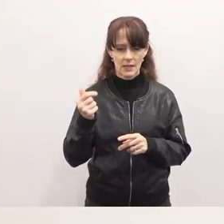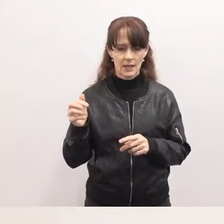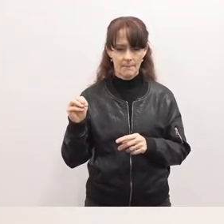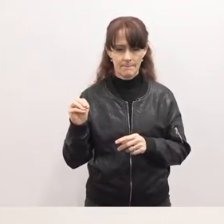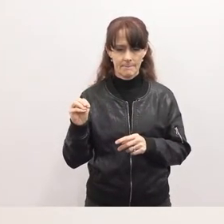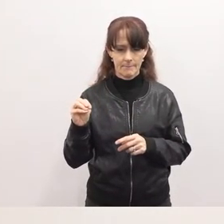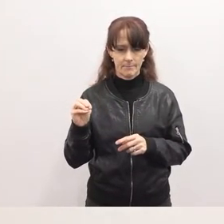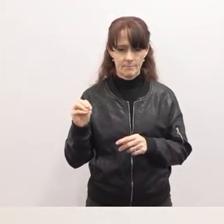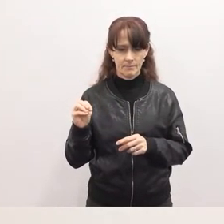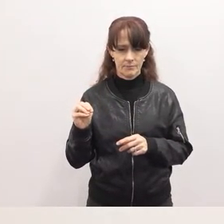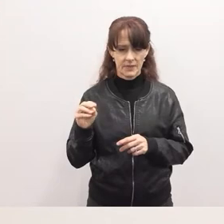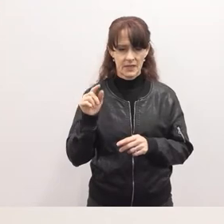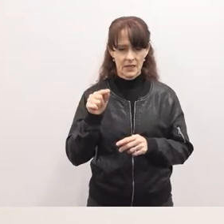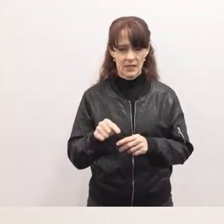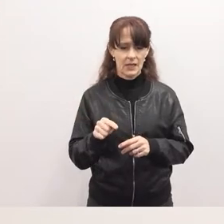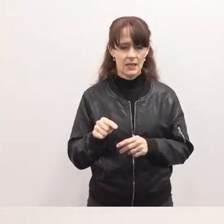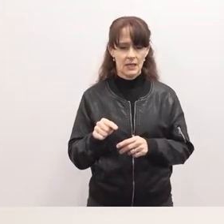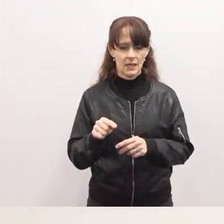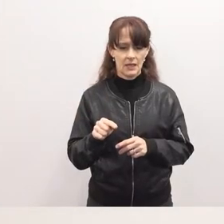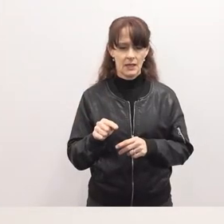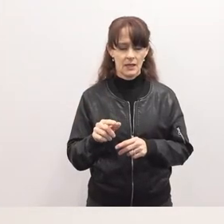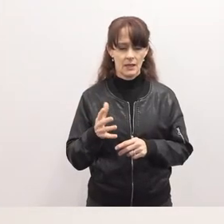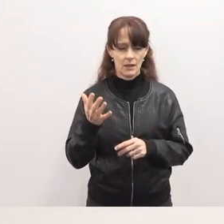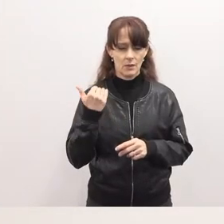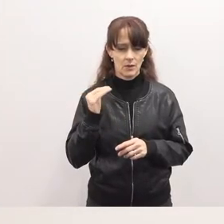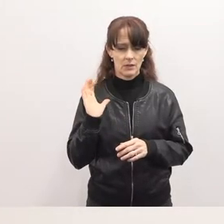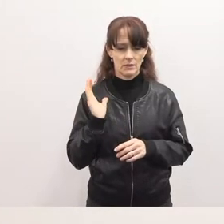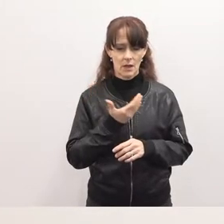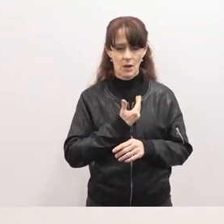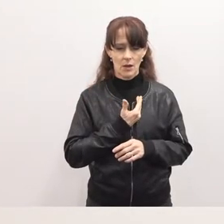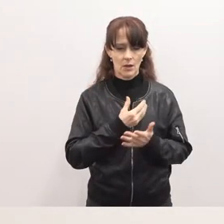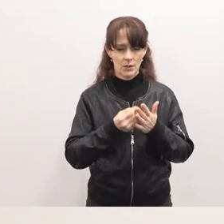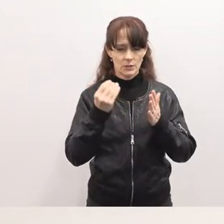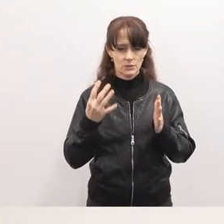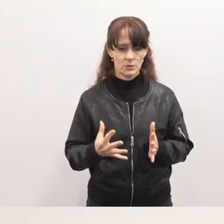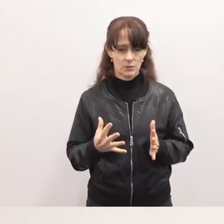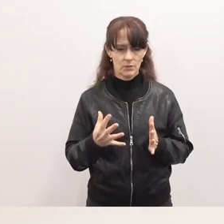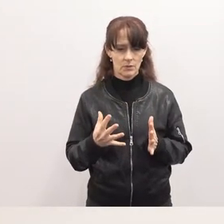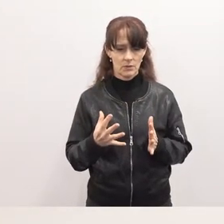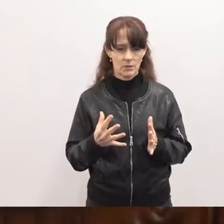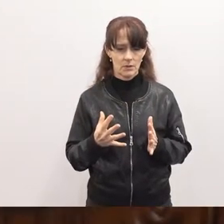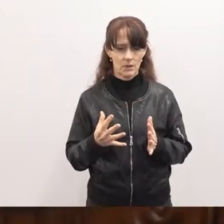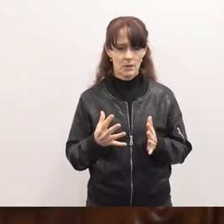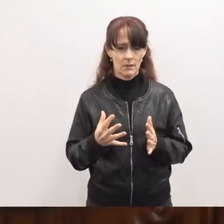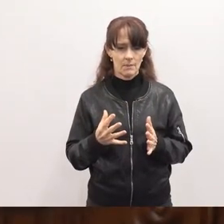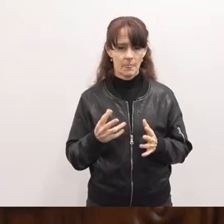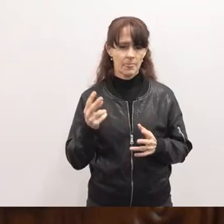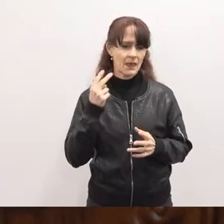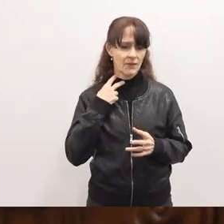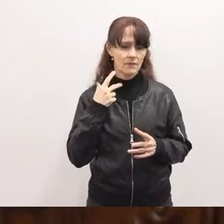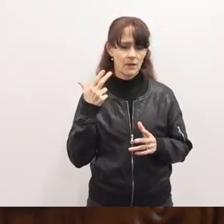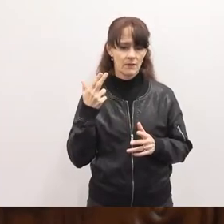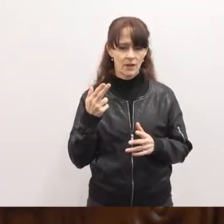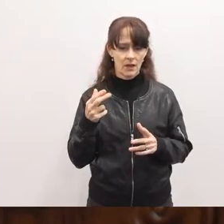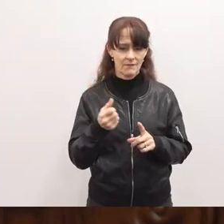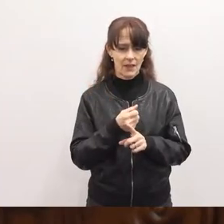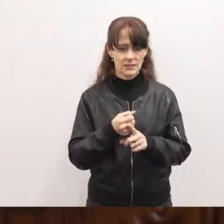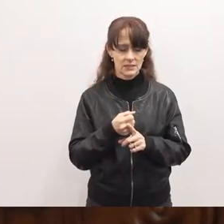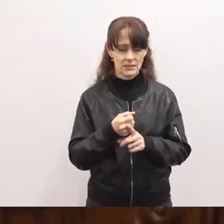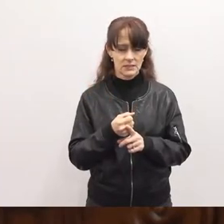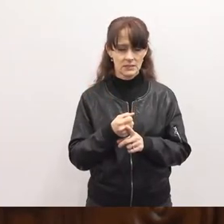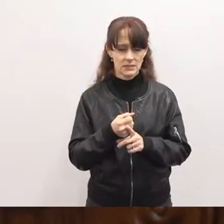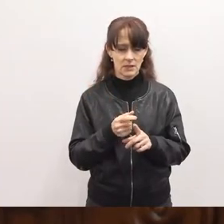and he was our student who was the victim of gun violence. And so I'd